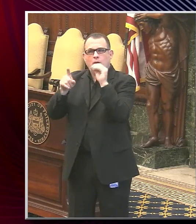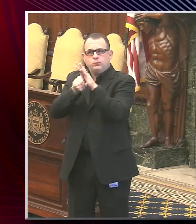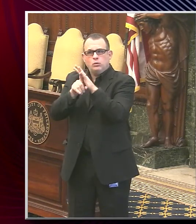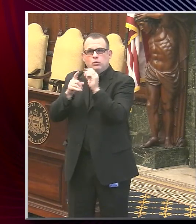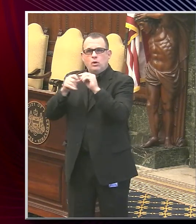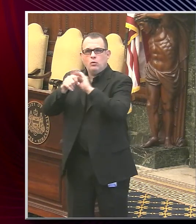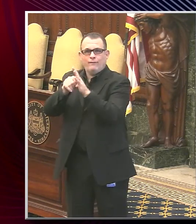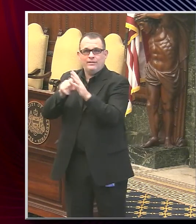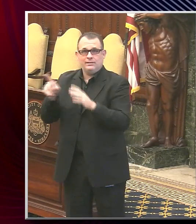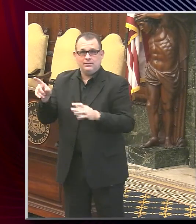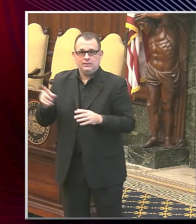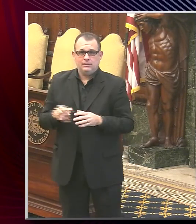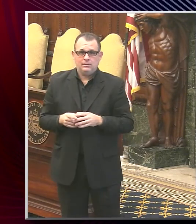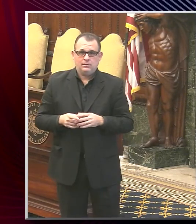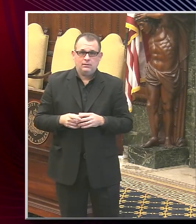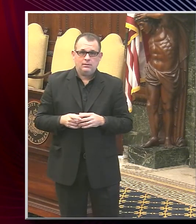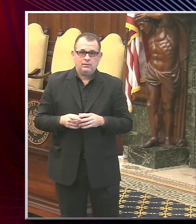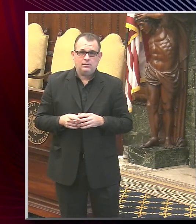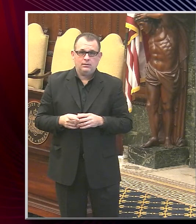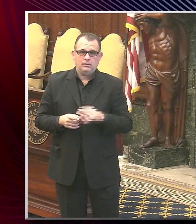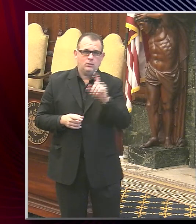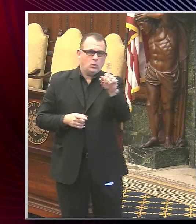Don't translate that much.